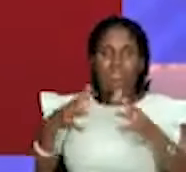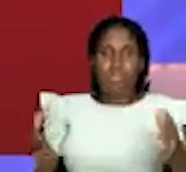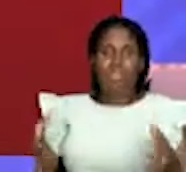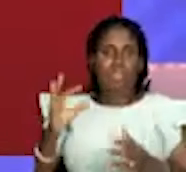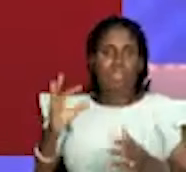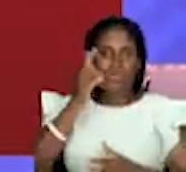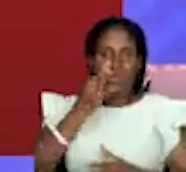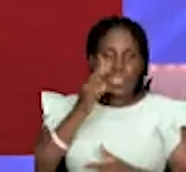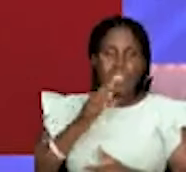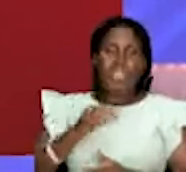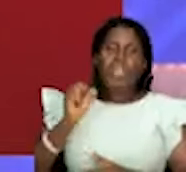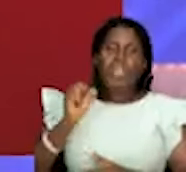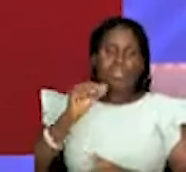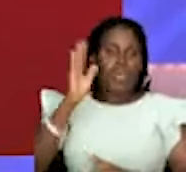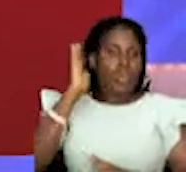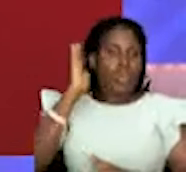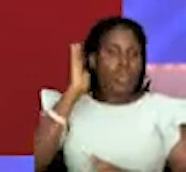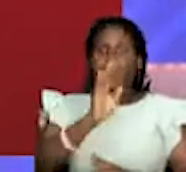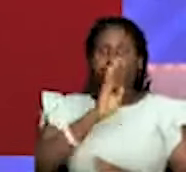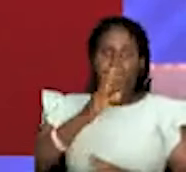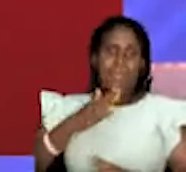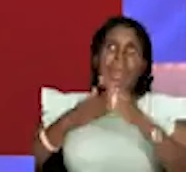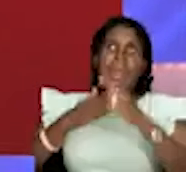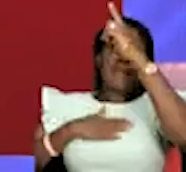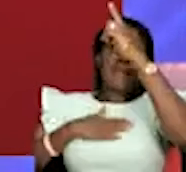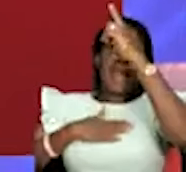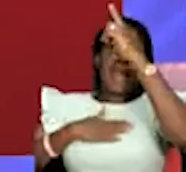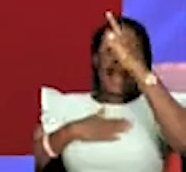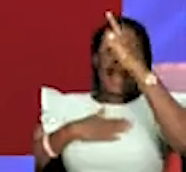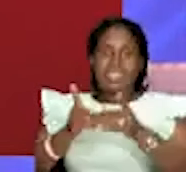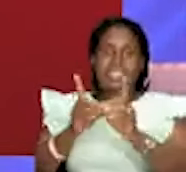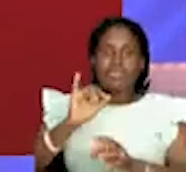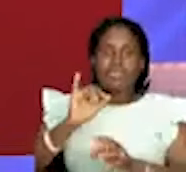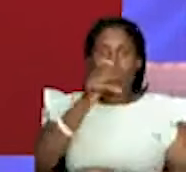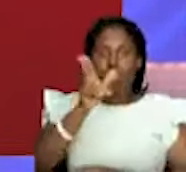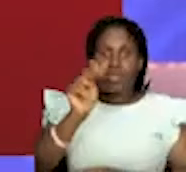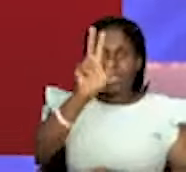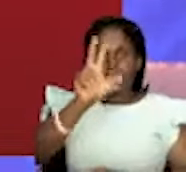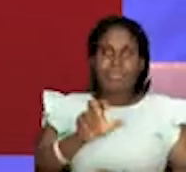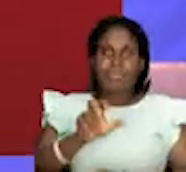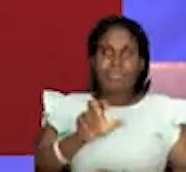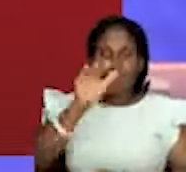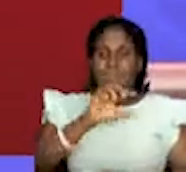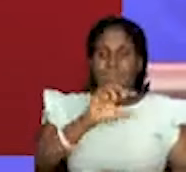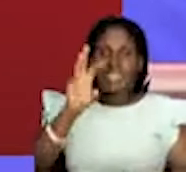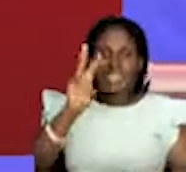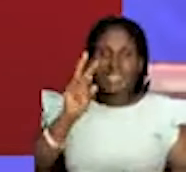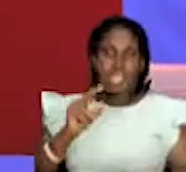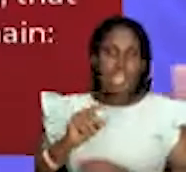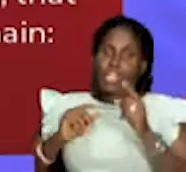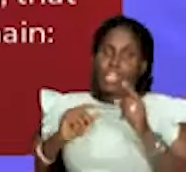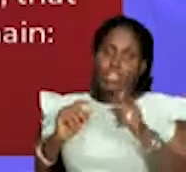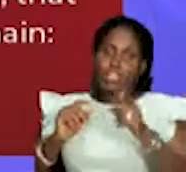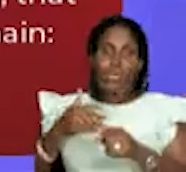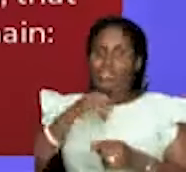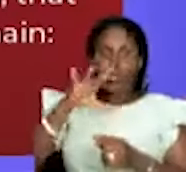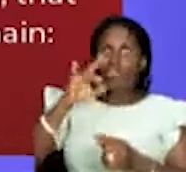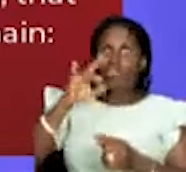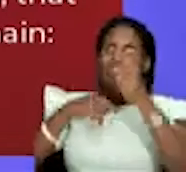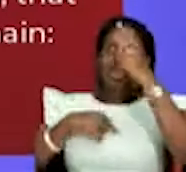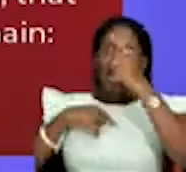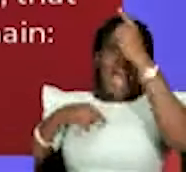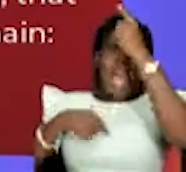be my disciples. John 15, 16. You have not chosen me, but I have chosen you and ordained you